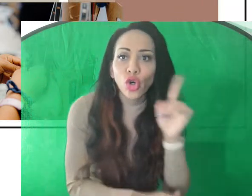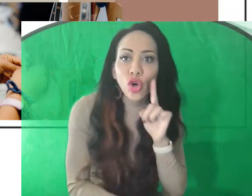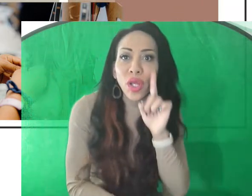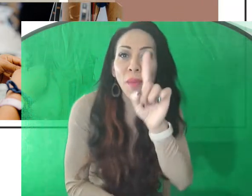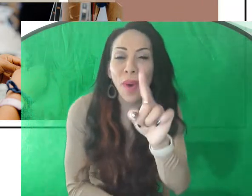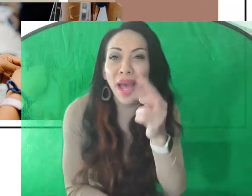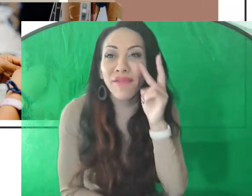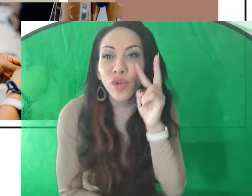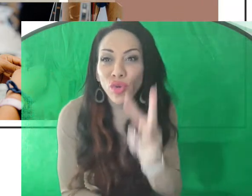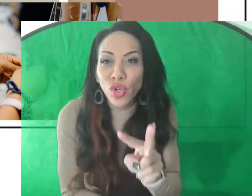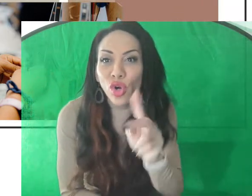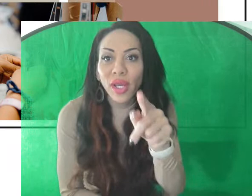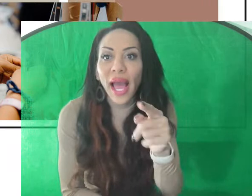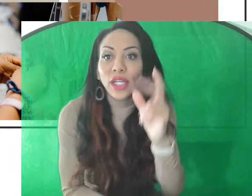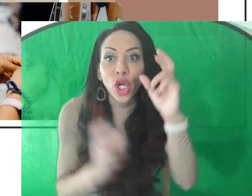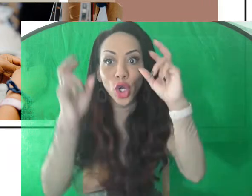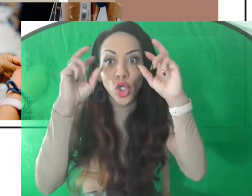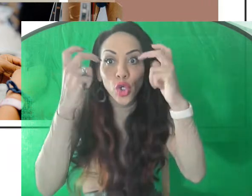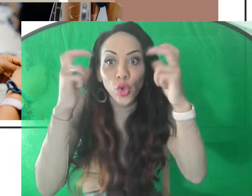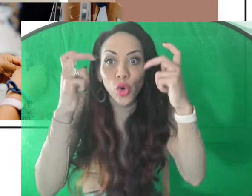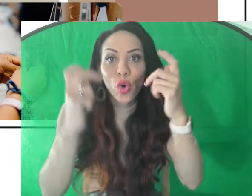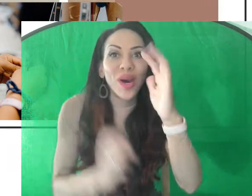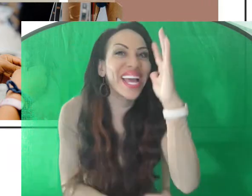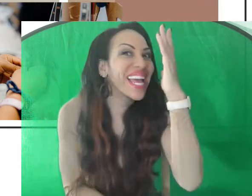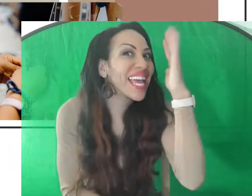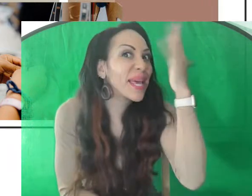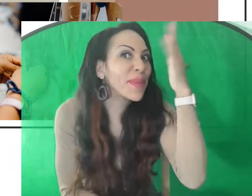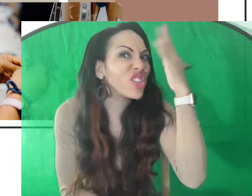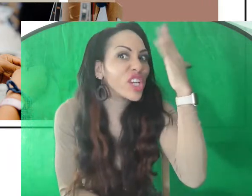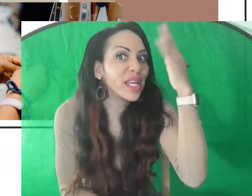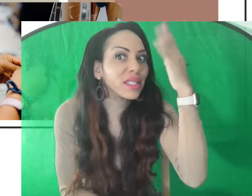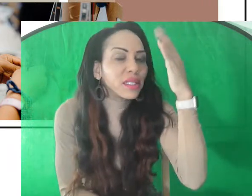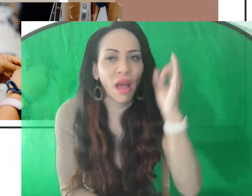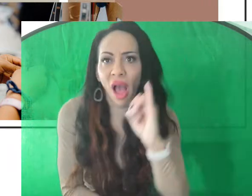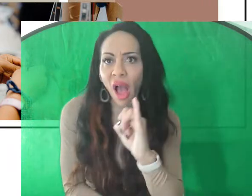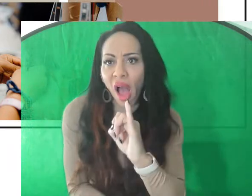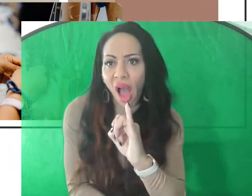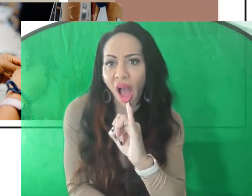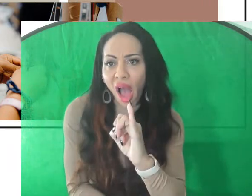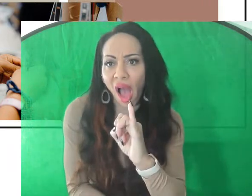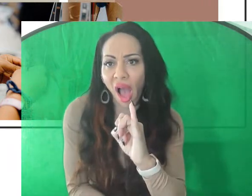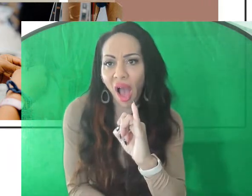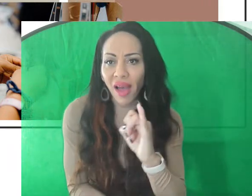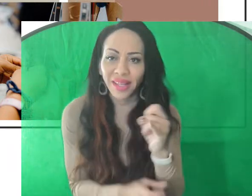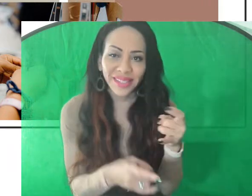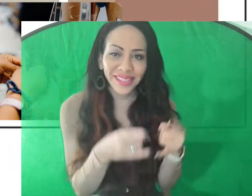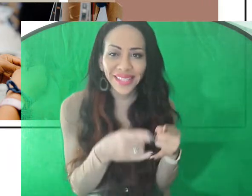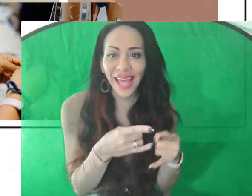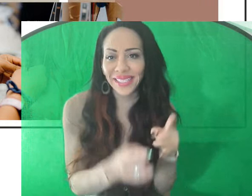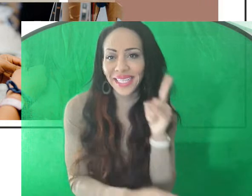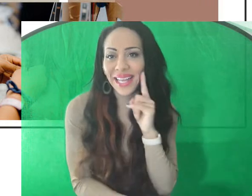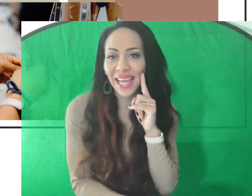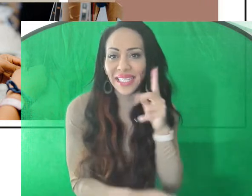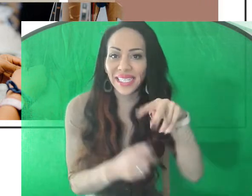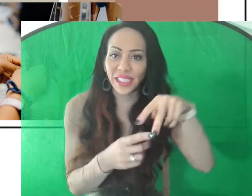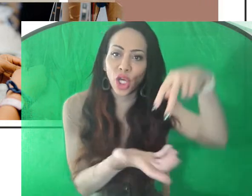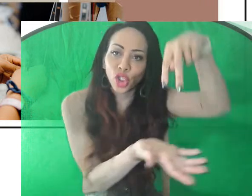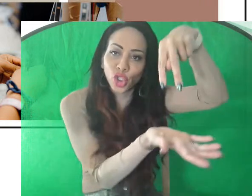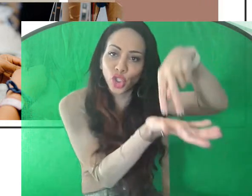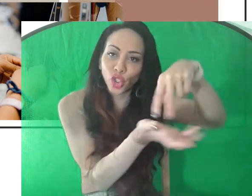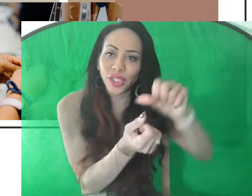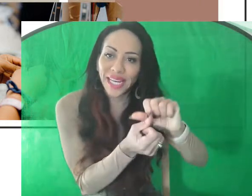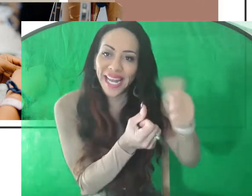it's quite shocking. Like it is very, like even like sexy ladies next to a computer and things like this. So I mean, it's